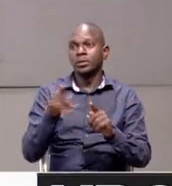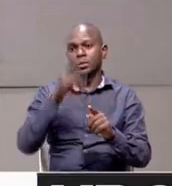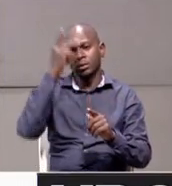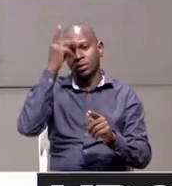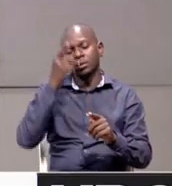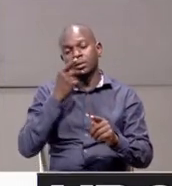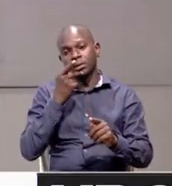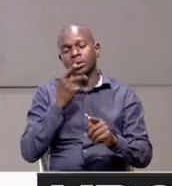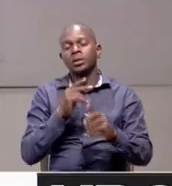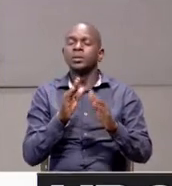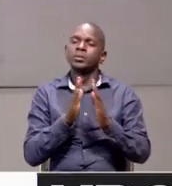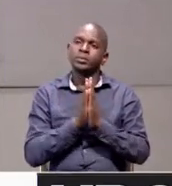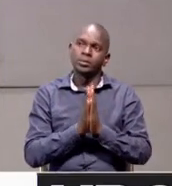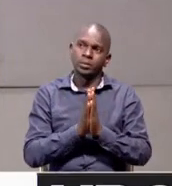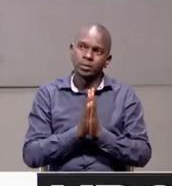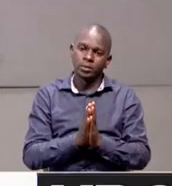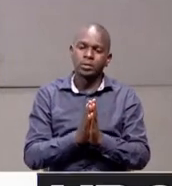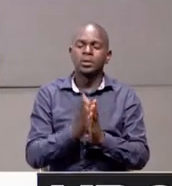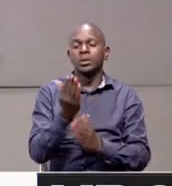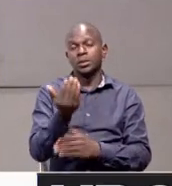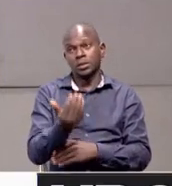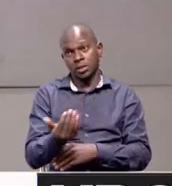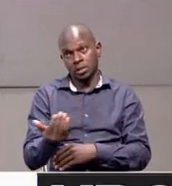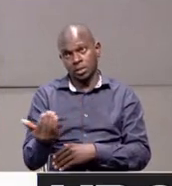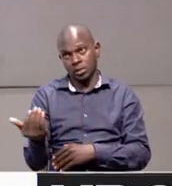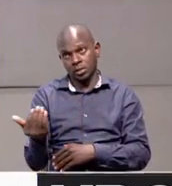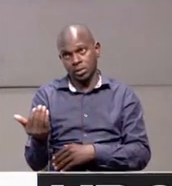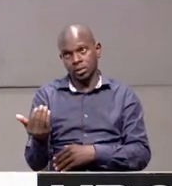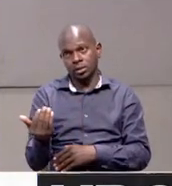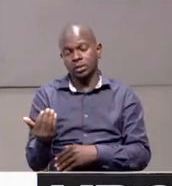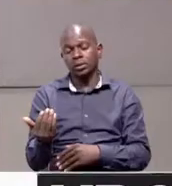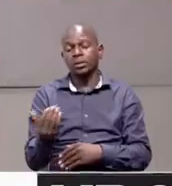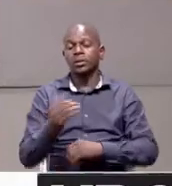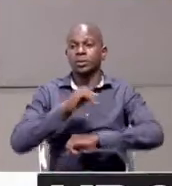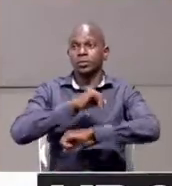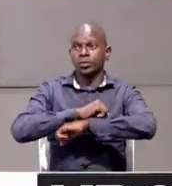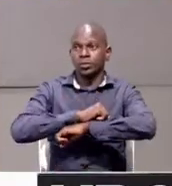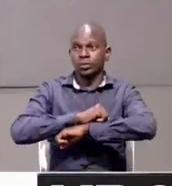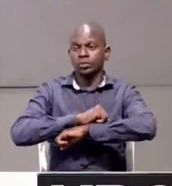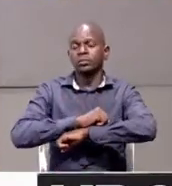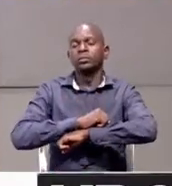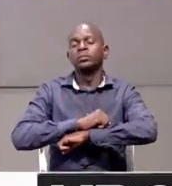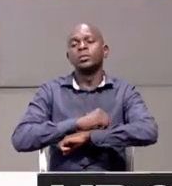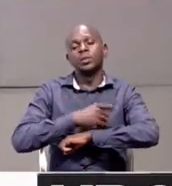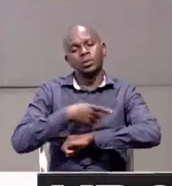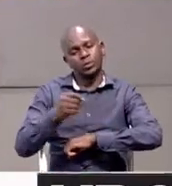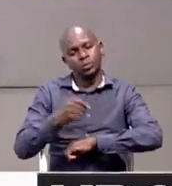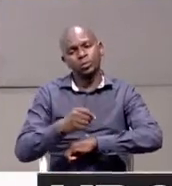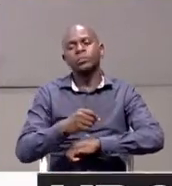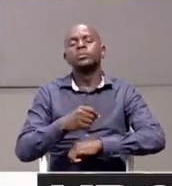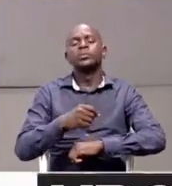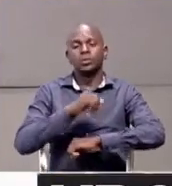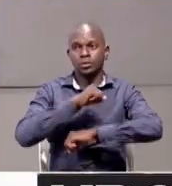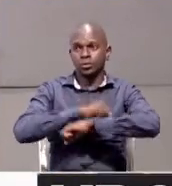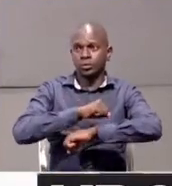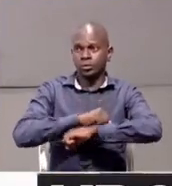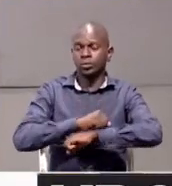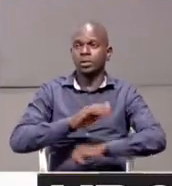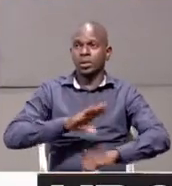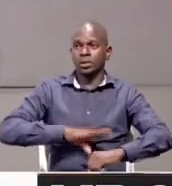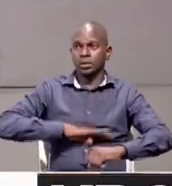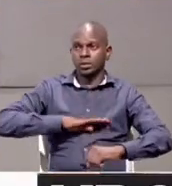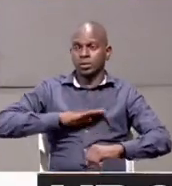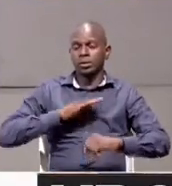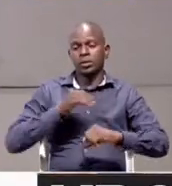that parents, please, where children are of school going age, they must go to school. Remember, government put